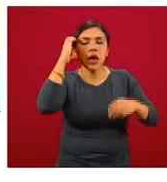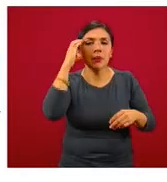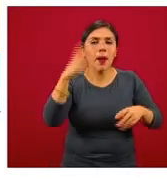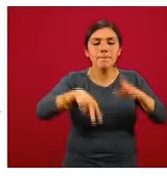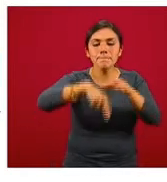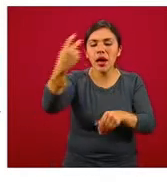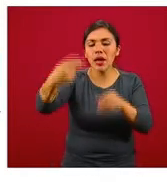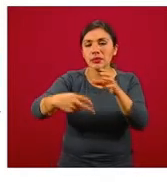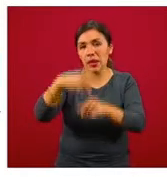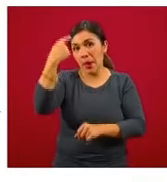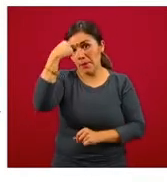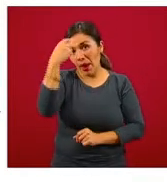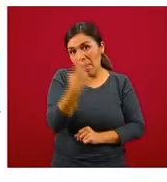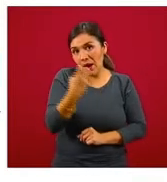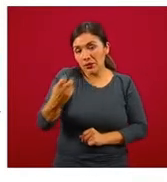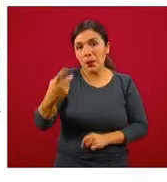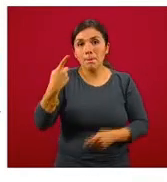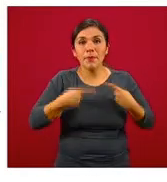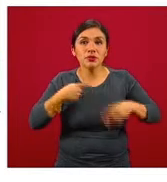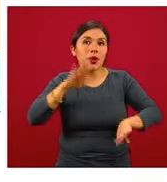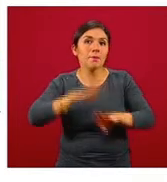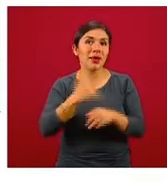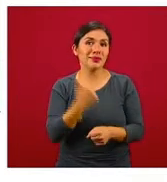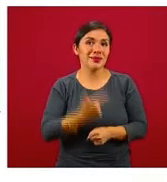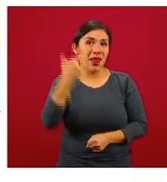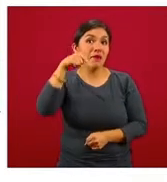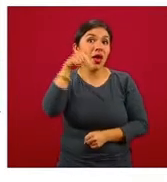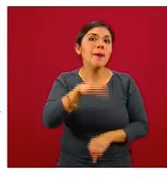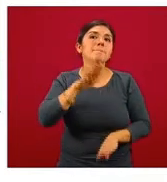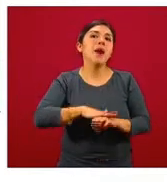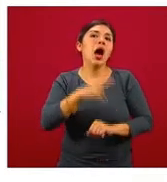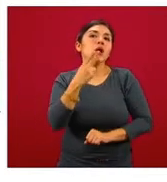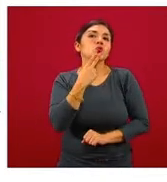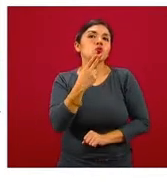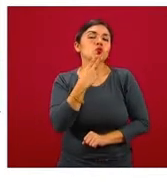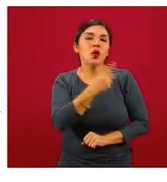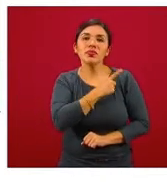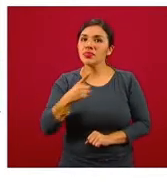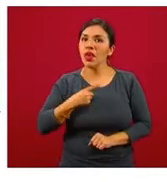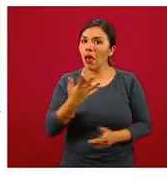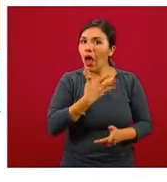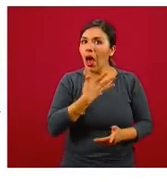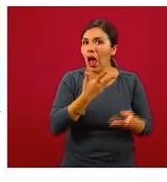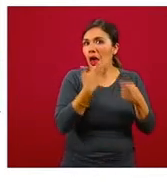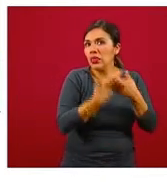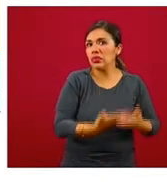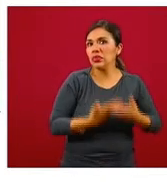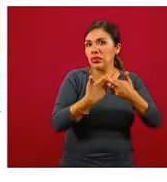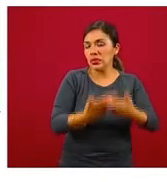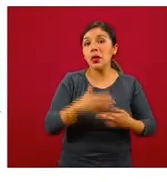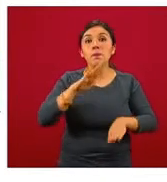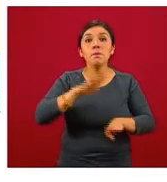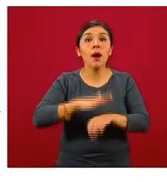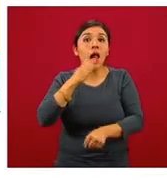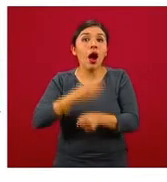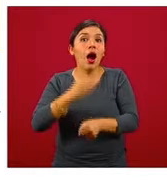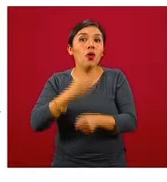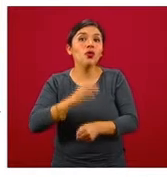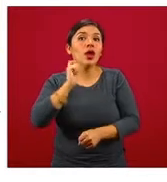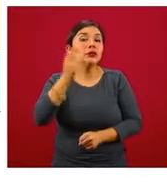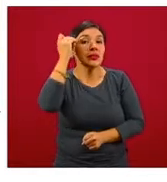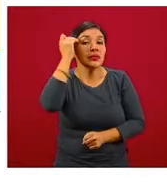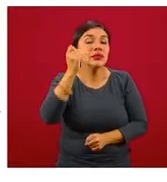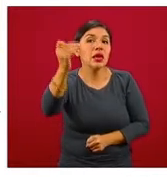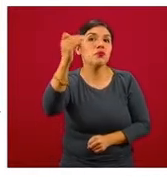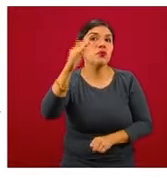este these tipo types of de camas beds, que son which of lógicamente las course que se logically are the utilizan o deben de ones that estar have siempre to be always disponibles, available sobre todo because those cuando are the ones estamos that we en la need,